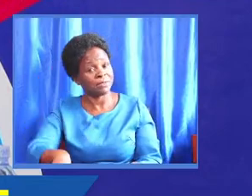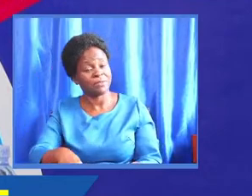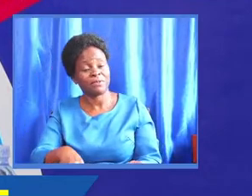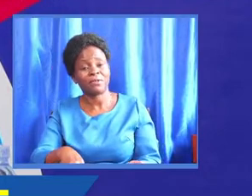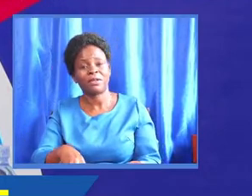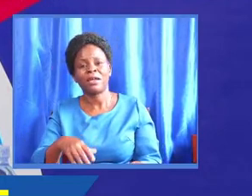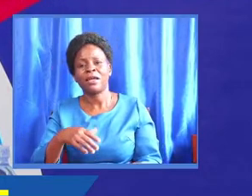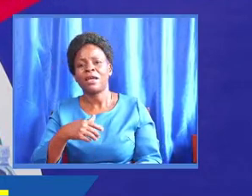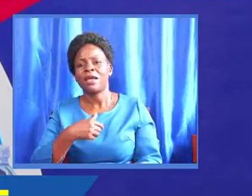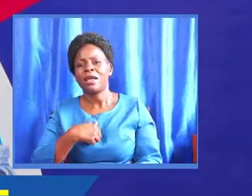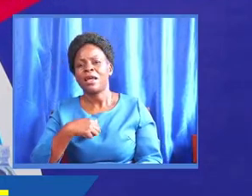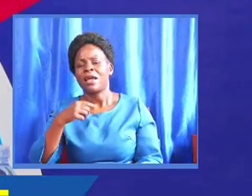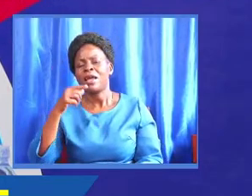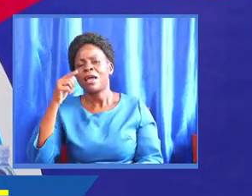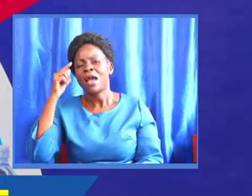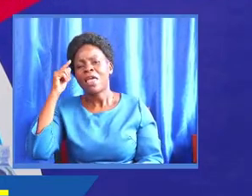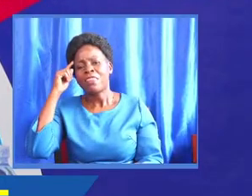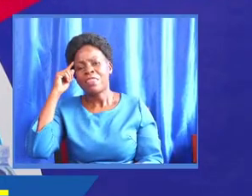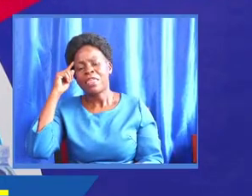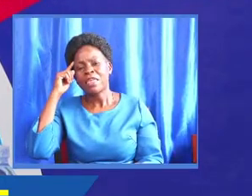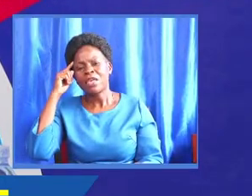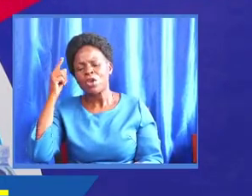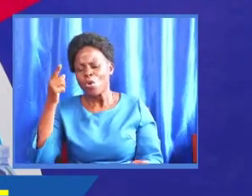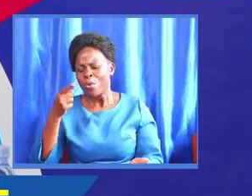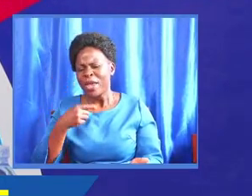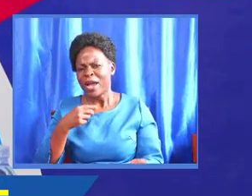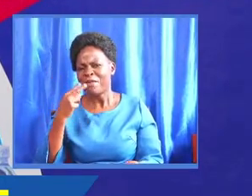And I think we have a traditional view of